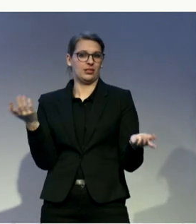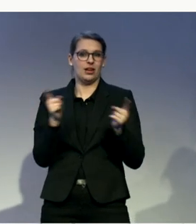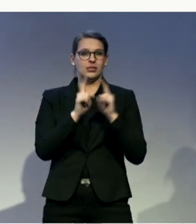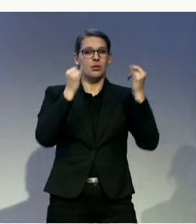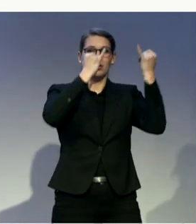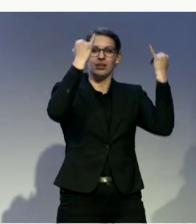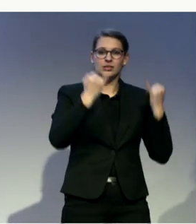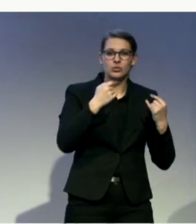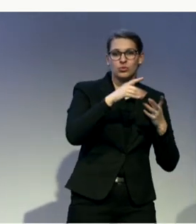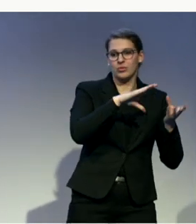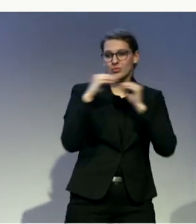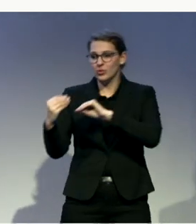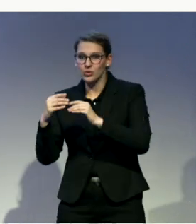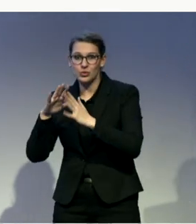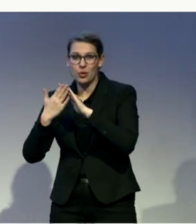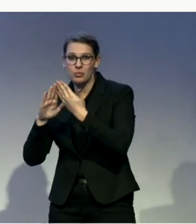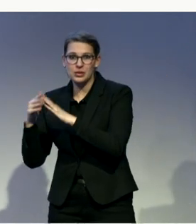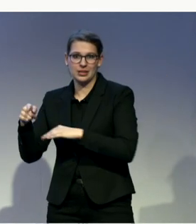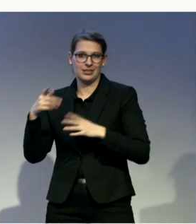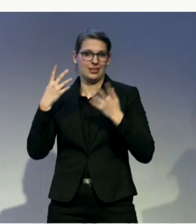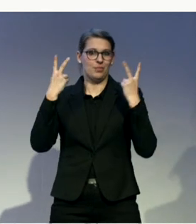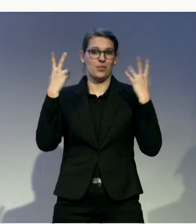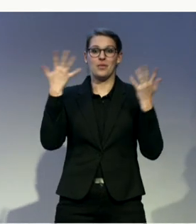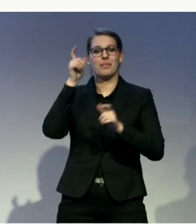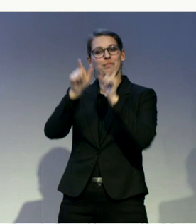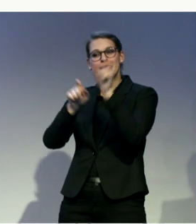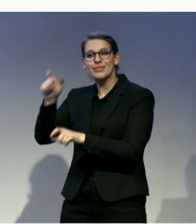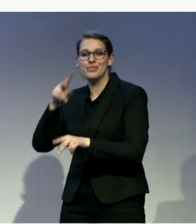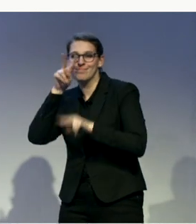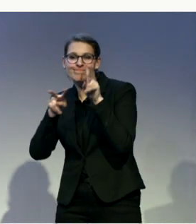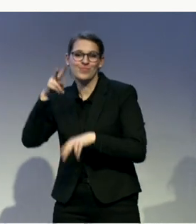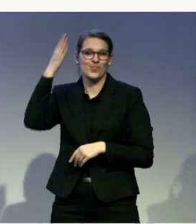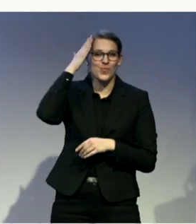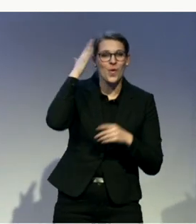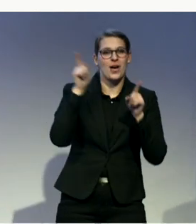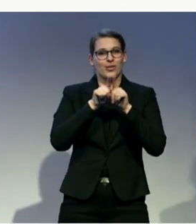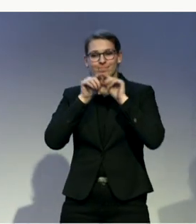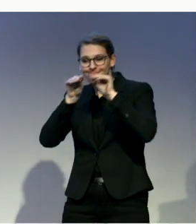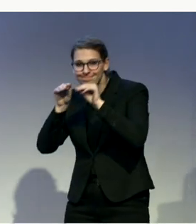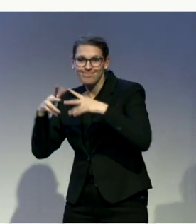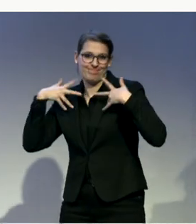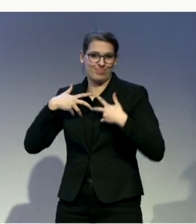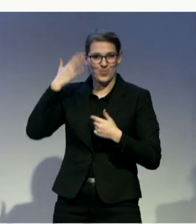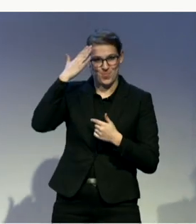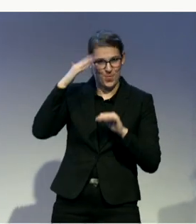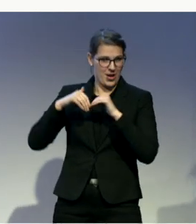staff so they can work in the new model that it's an empowering